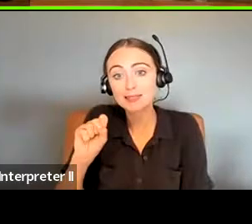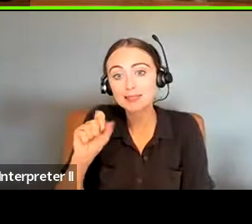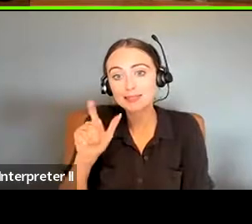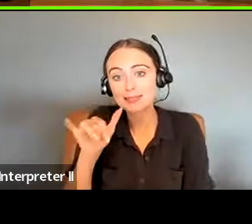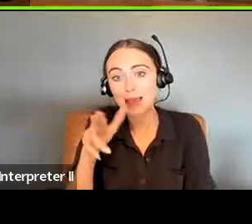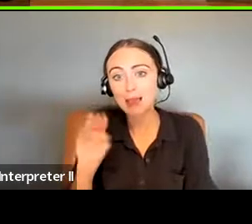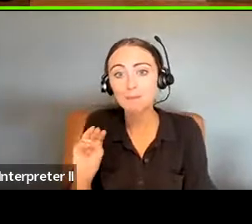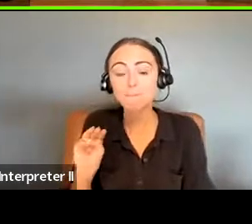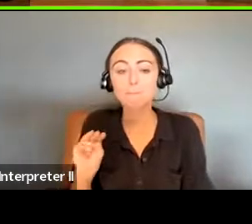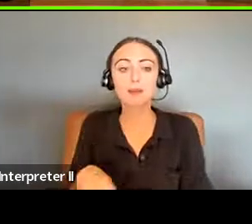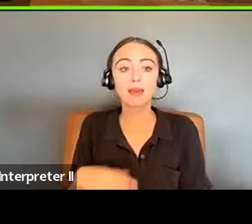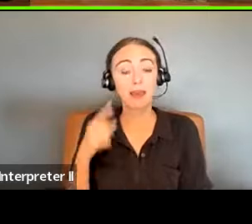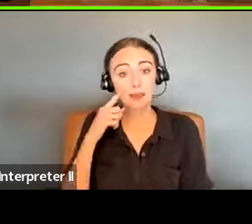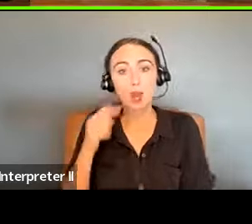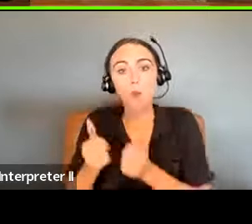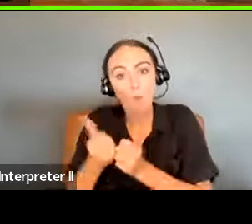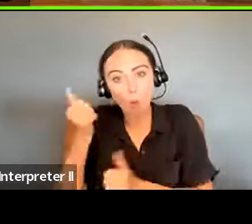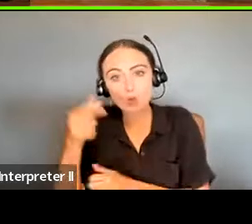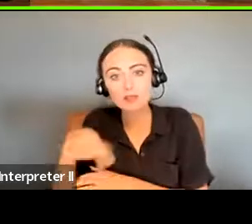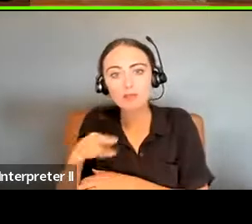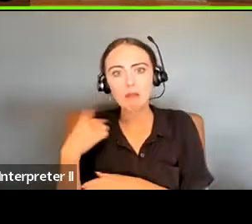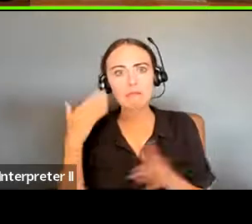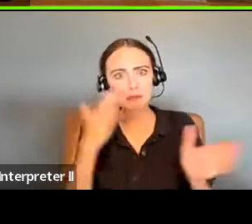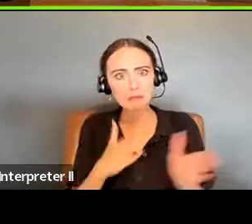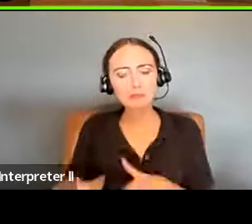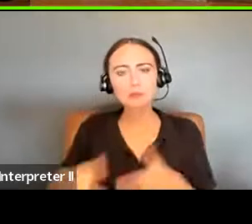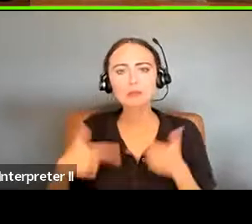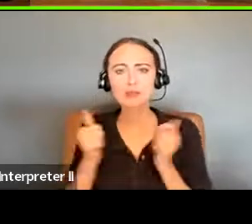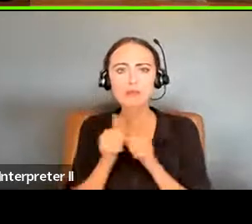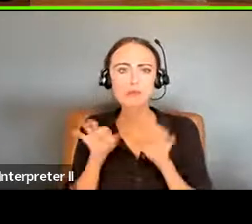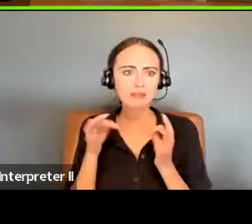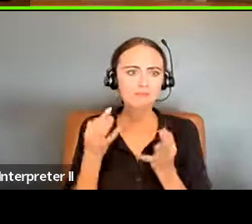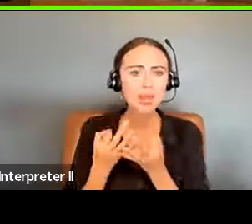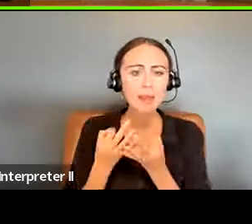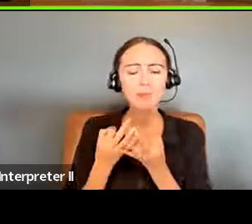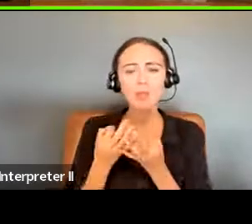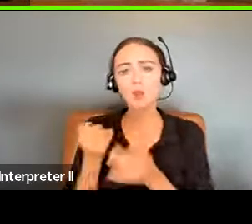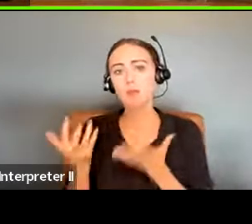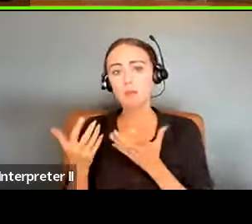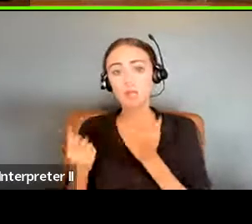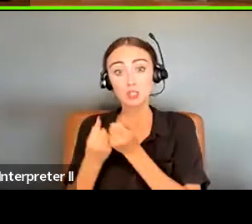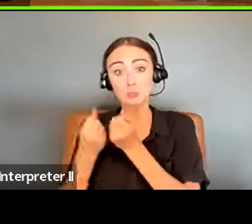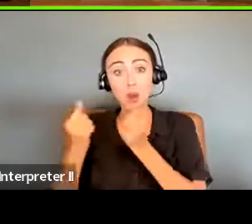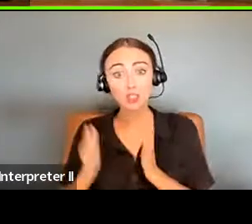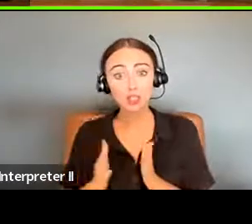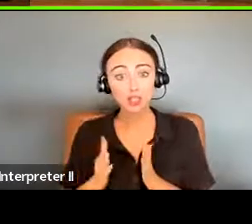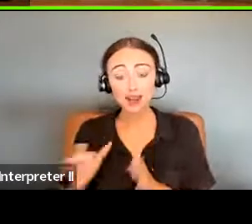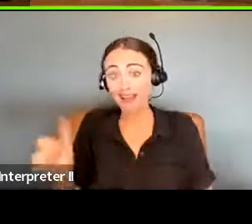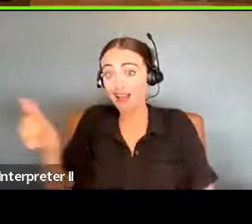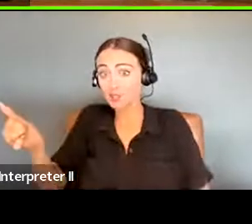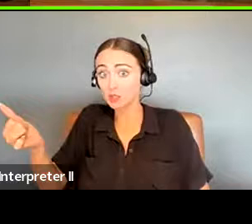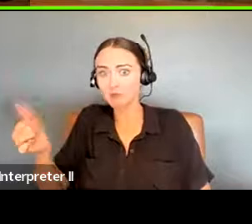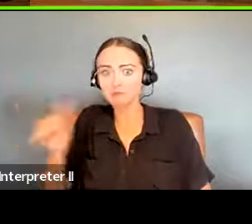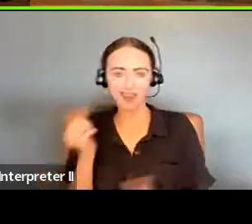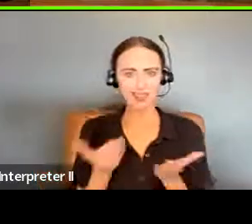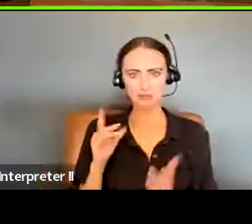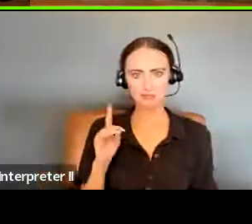many of them, I think the majority of them, have plans to live with family or sponsors elsewhere, not in DC.